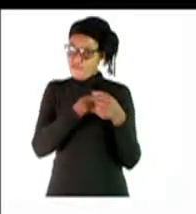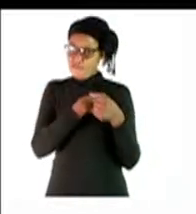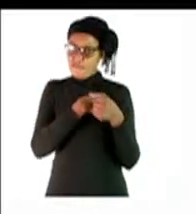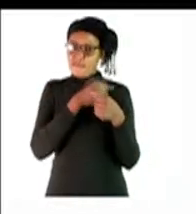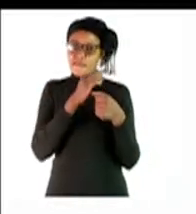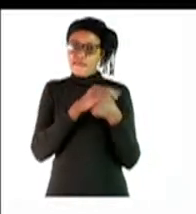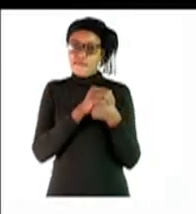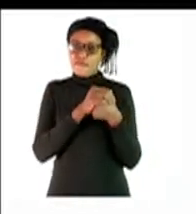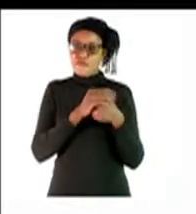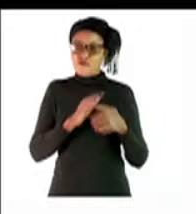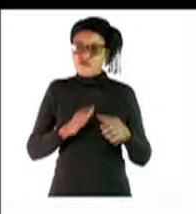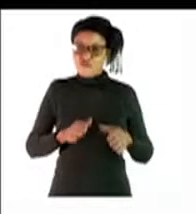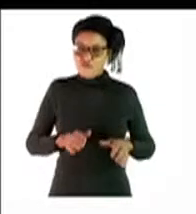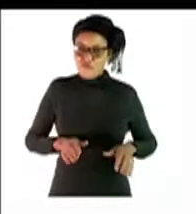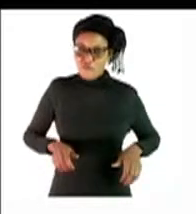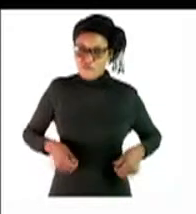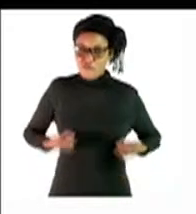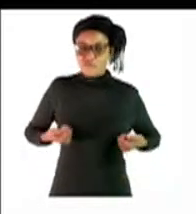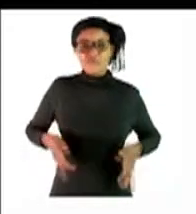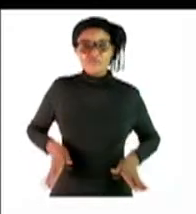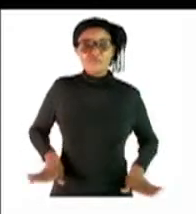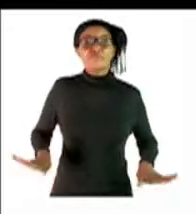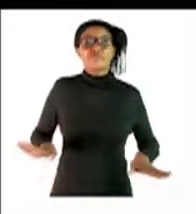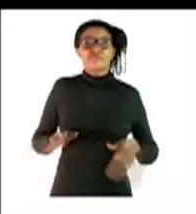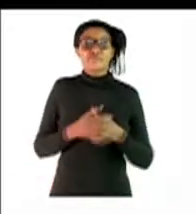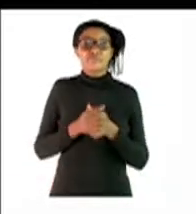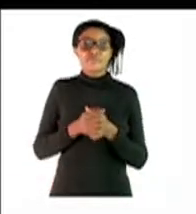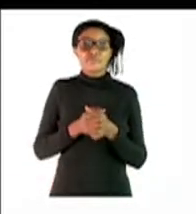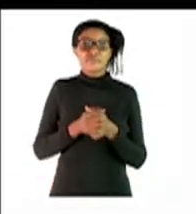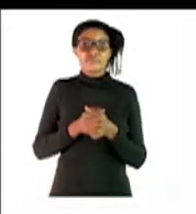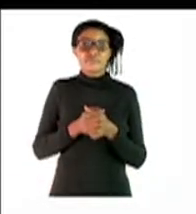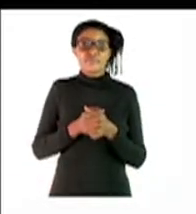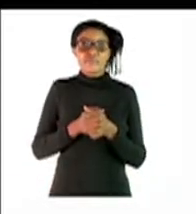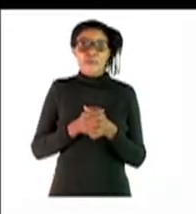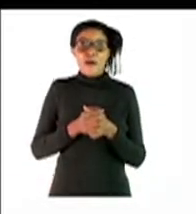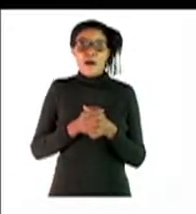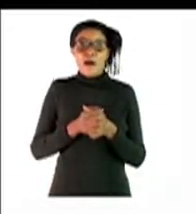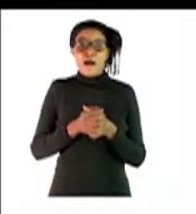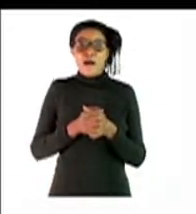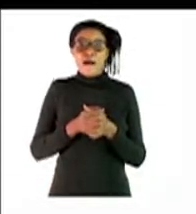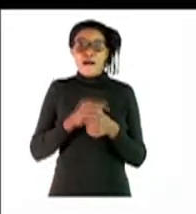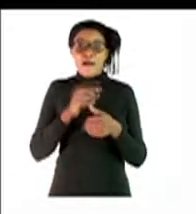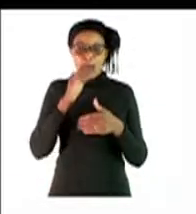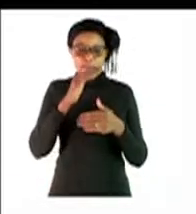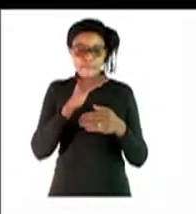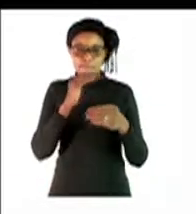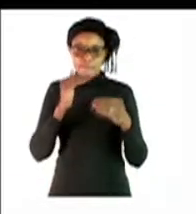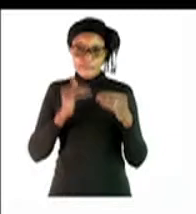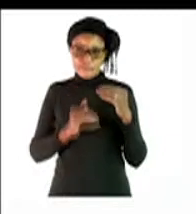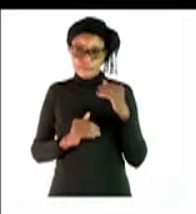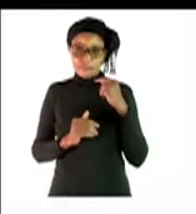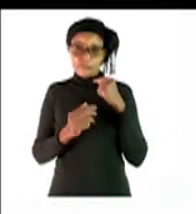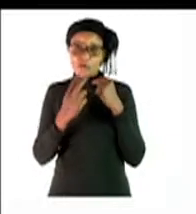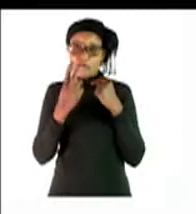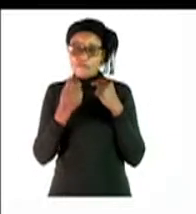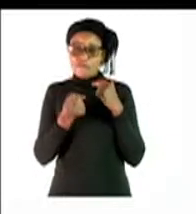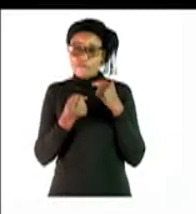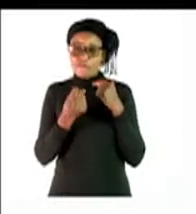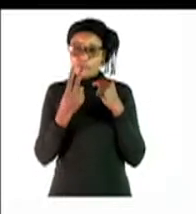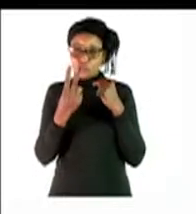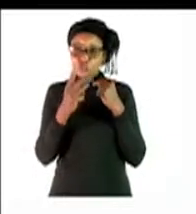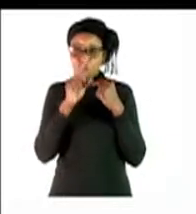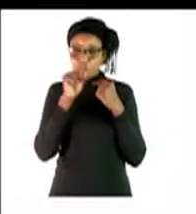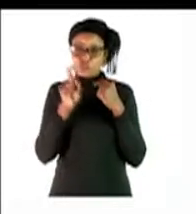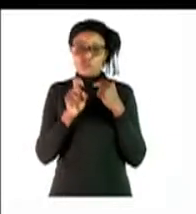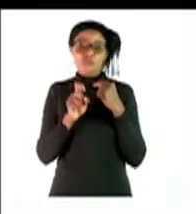A boy or a girl. Now, under the picture, there are 2 questions